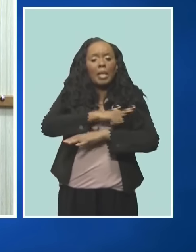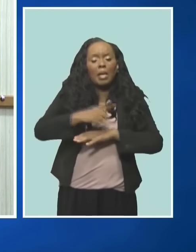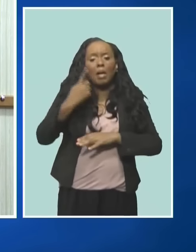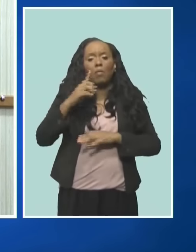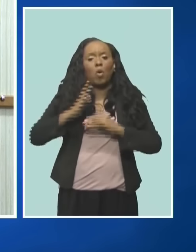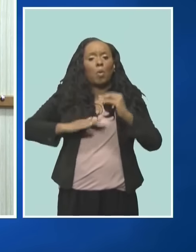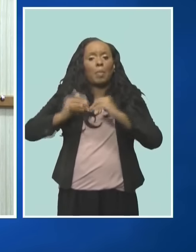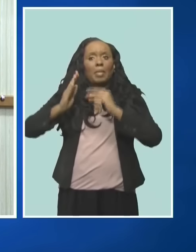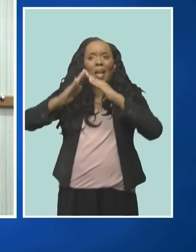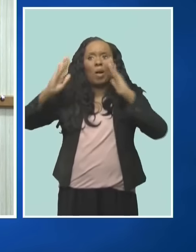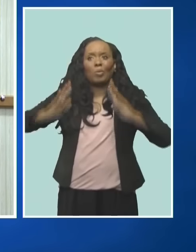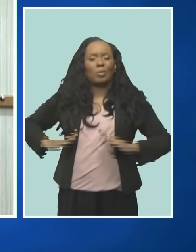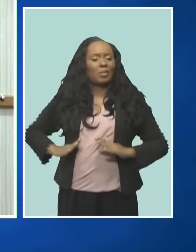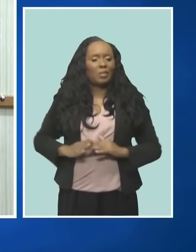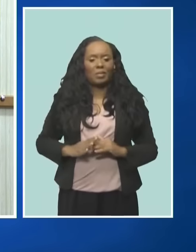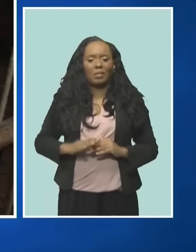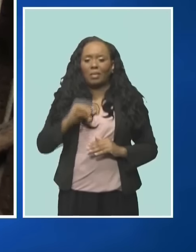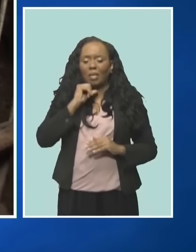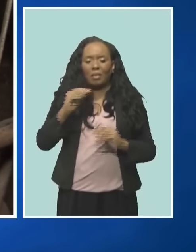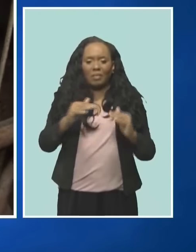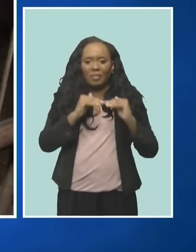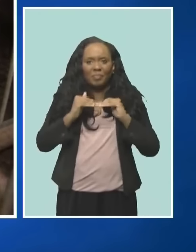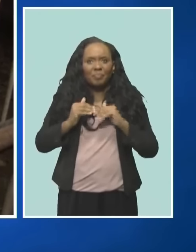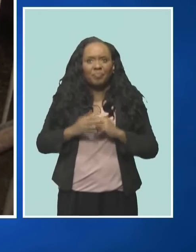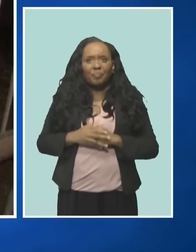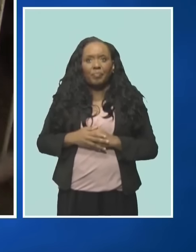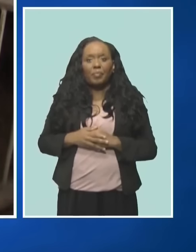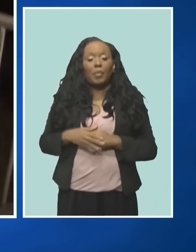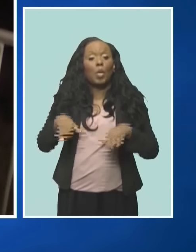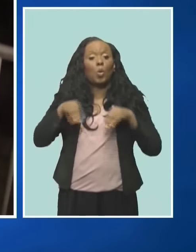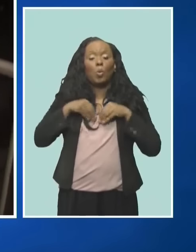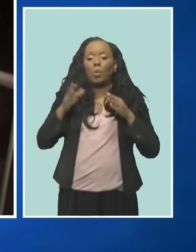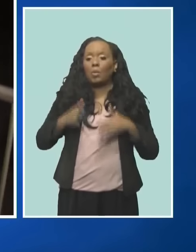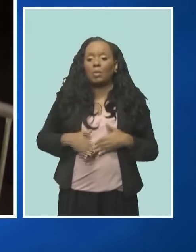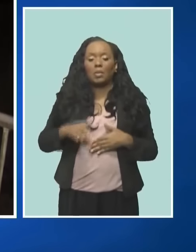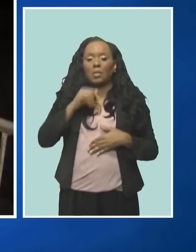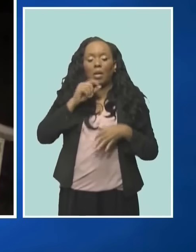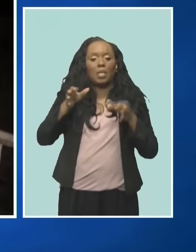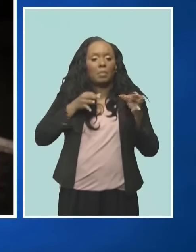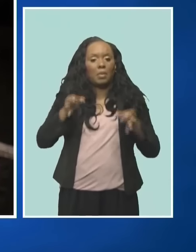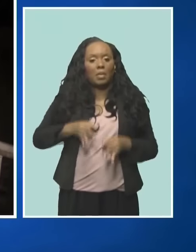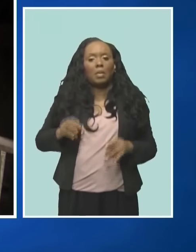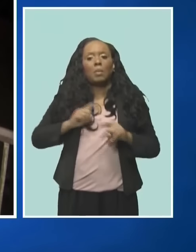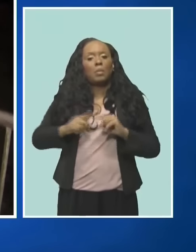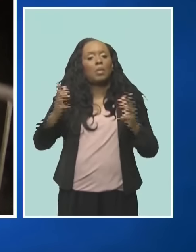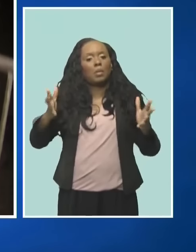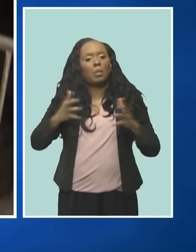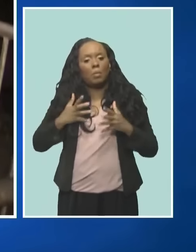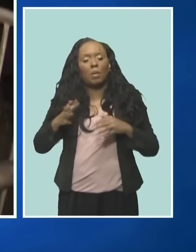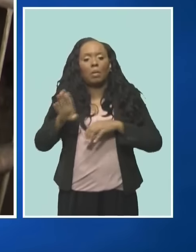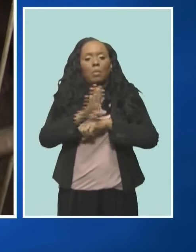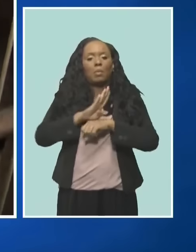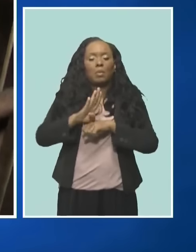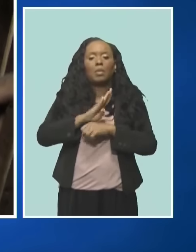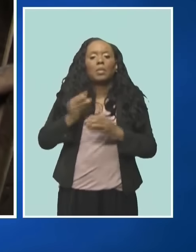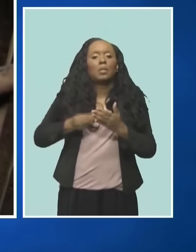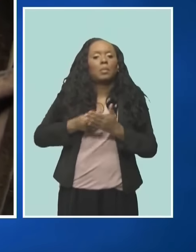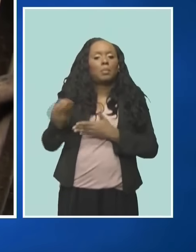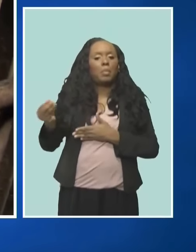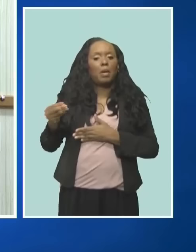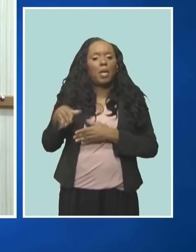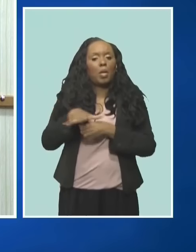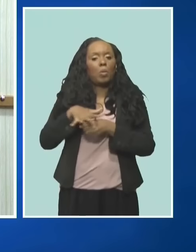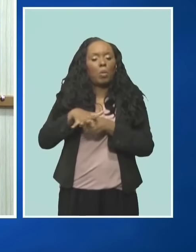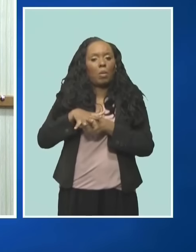while not disclosing the reasons for changing direction, has urged Barbadians to support local farmers by buying local. Over